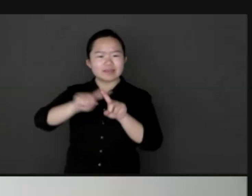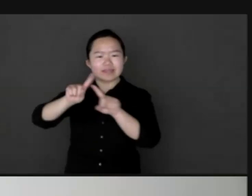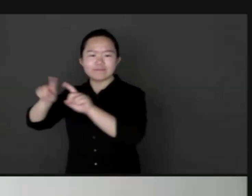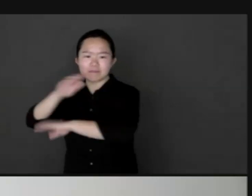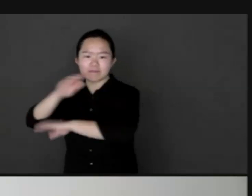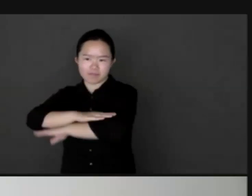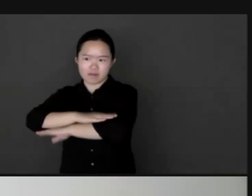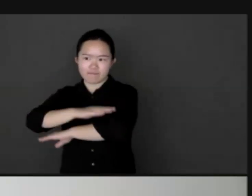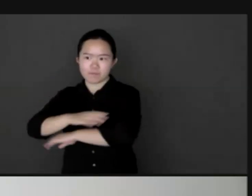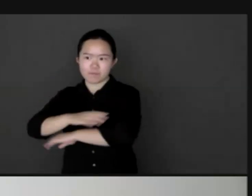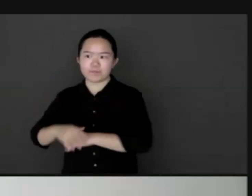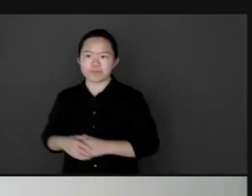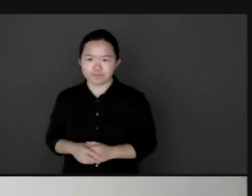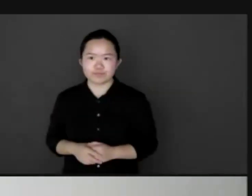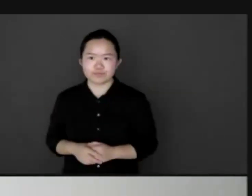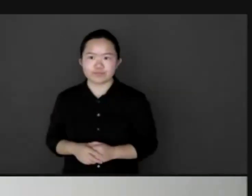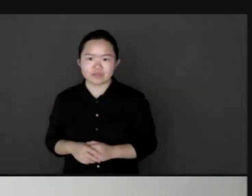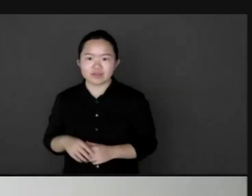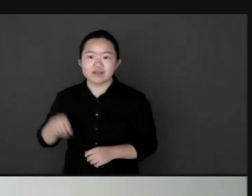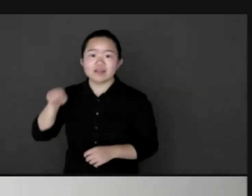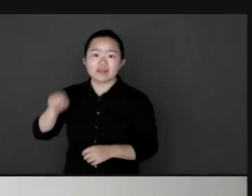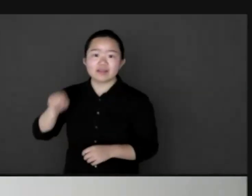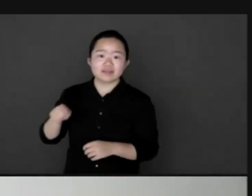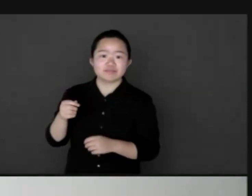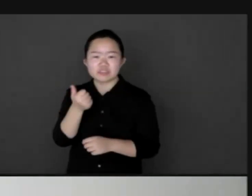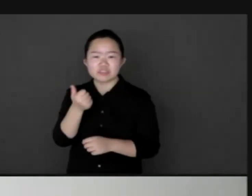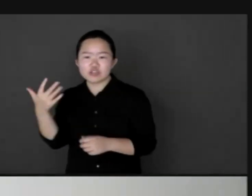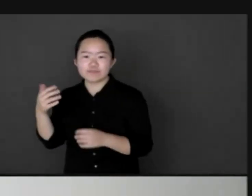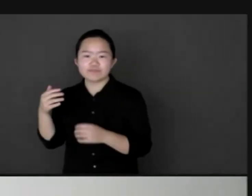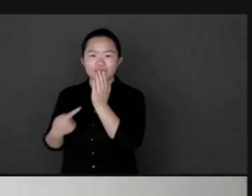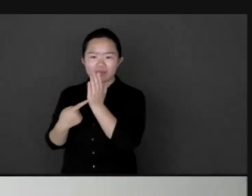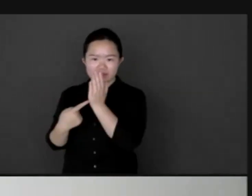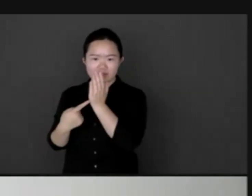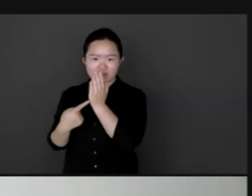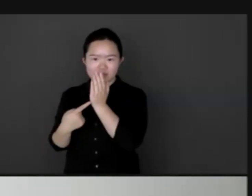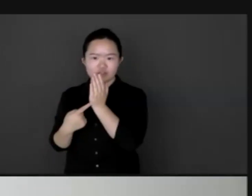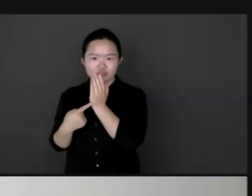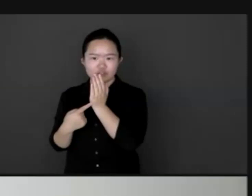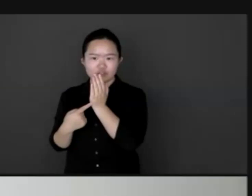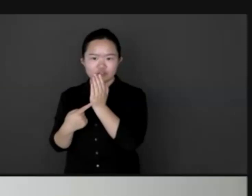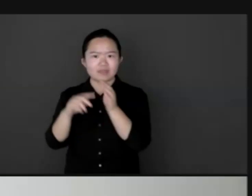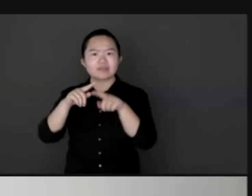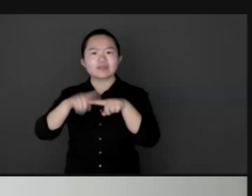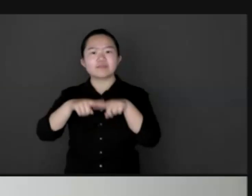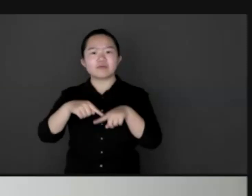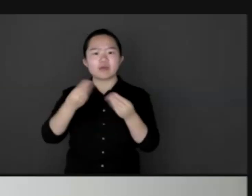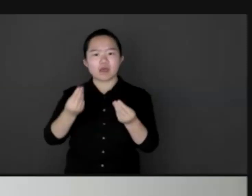like how we define user interfaces in mobile apps, there are more inherent relationships